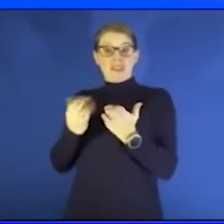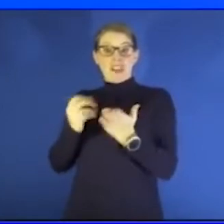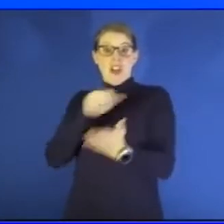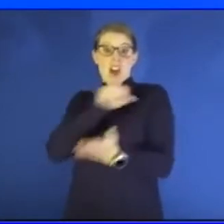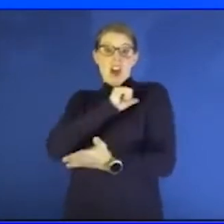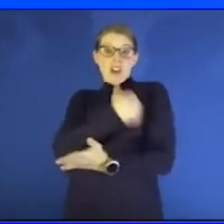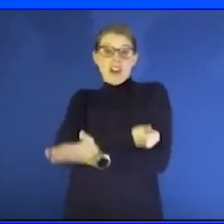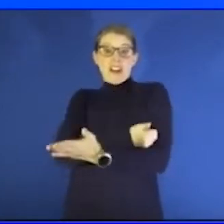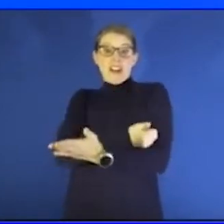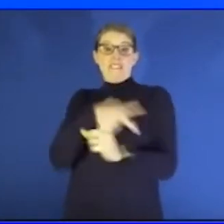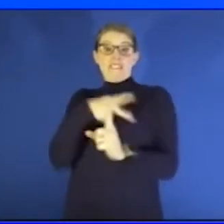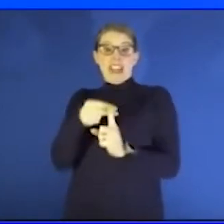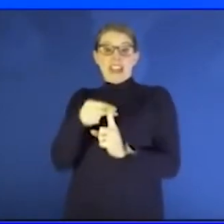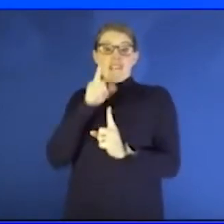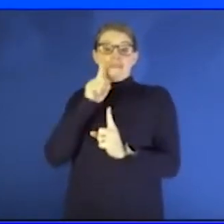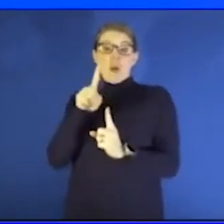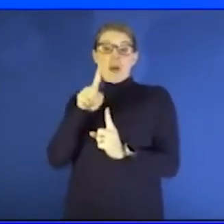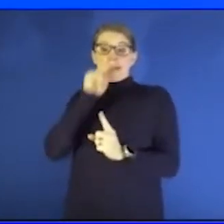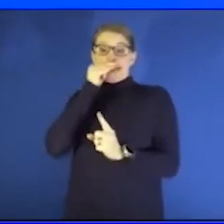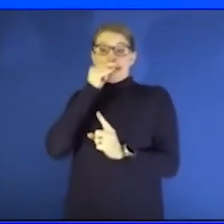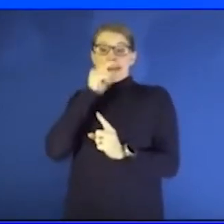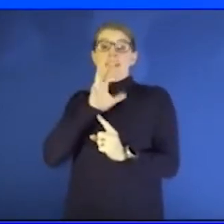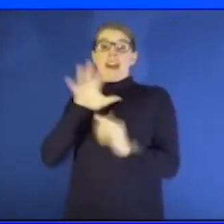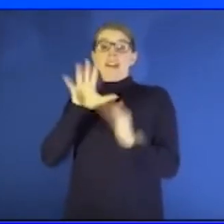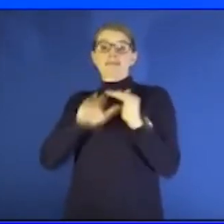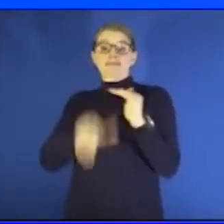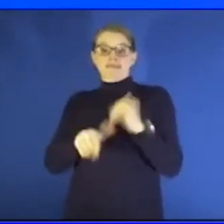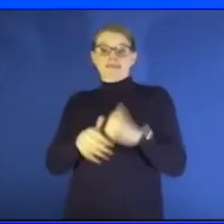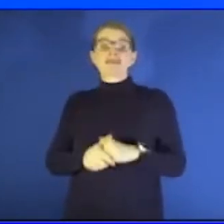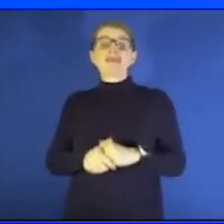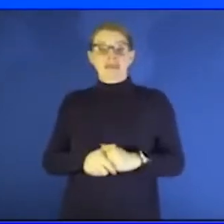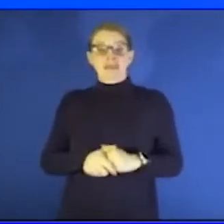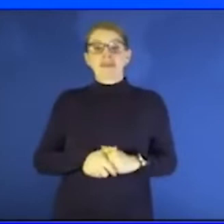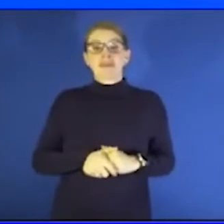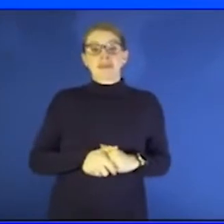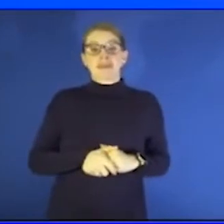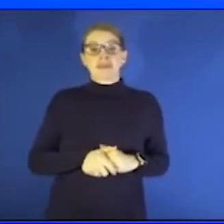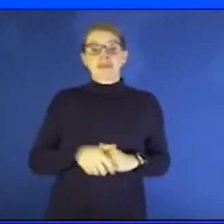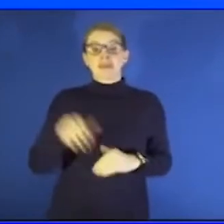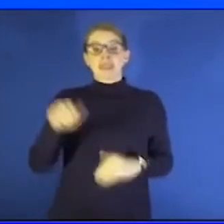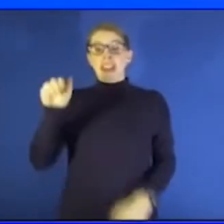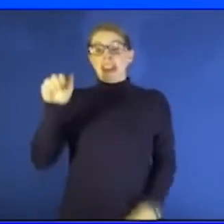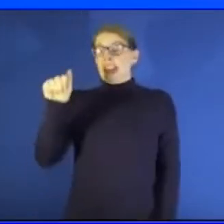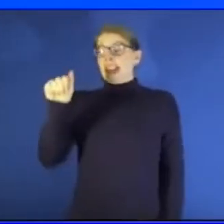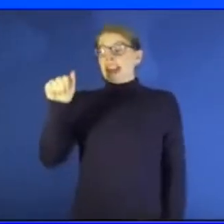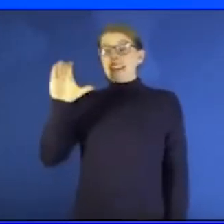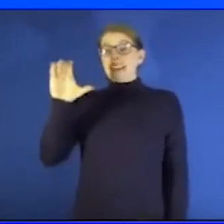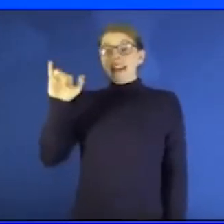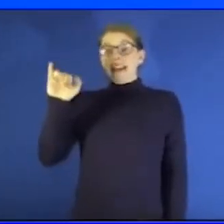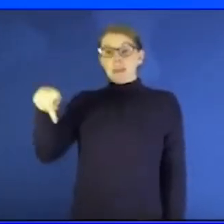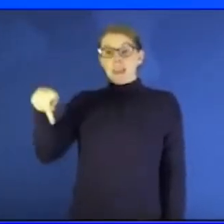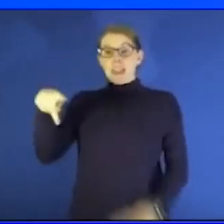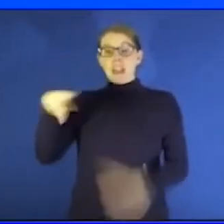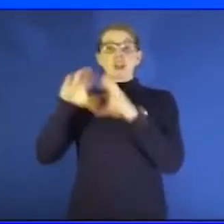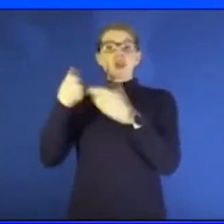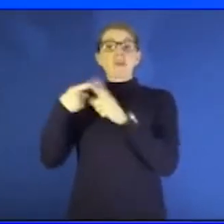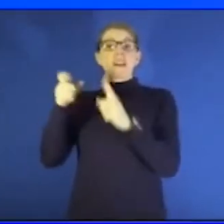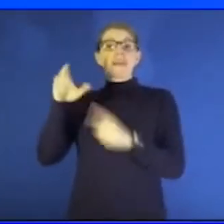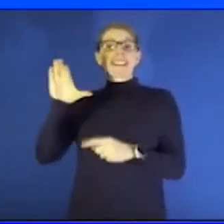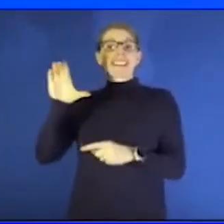vaccine for kids under 5. And then, of course, the ACIP, which is a group from the CDC, has to make